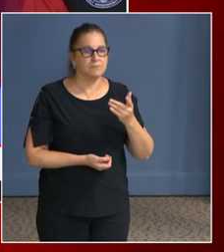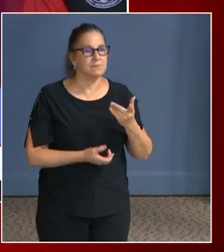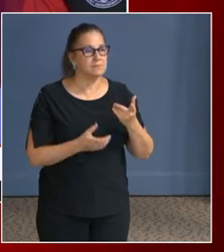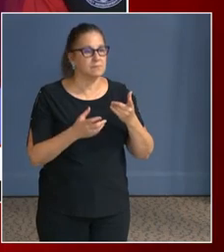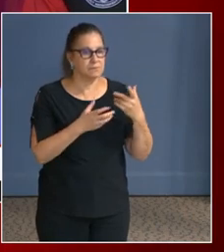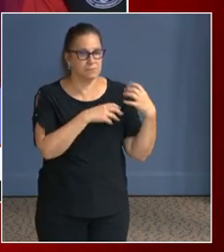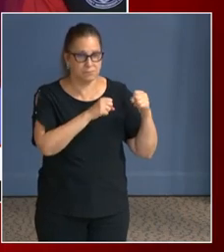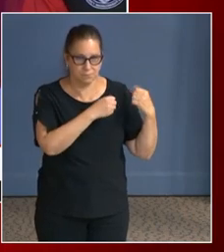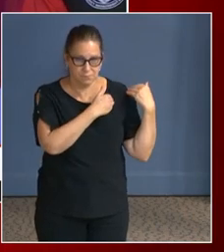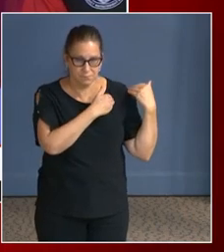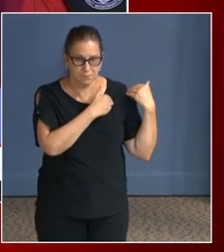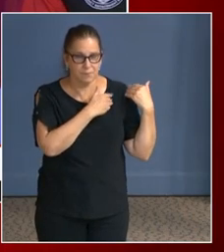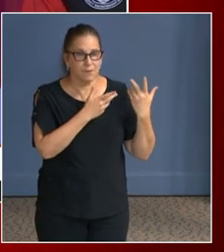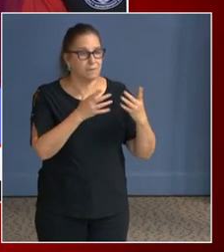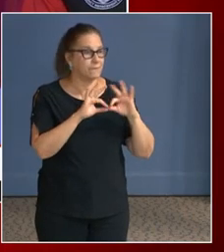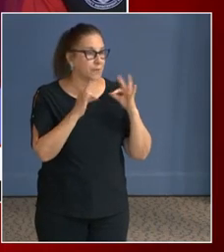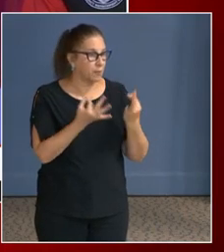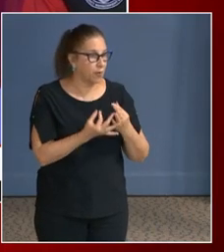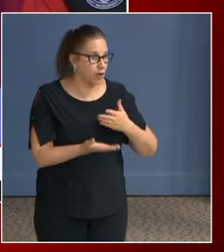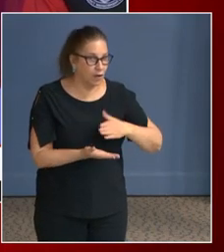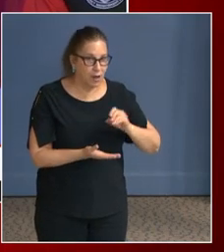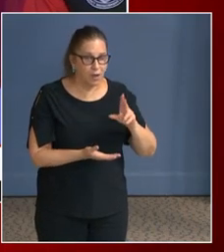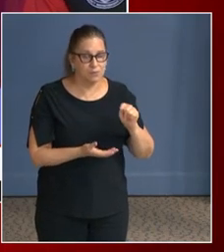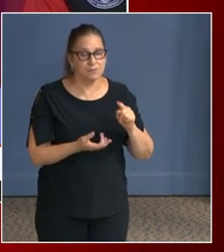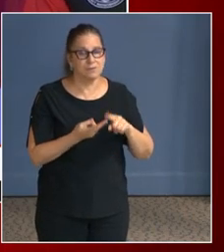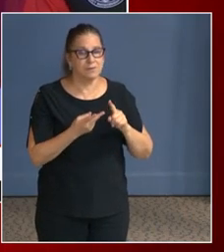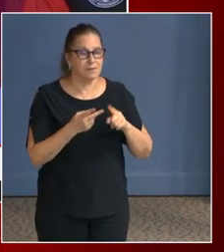think about those for any outings.